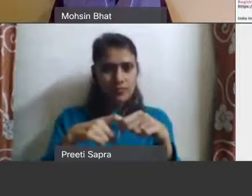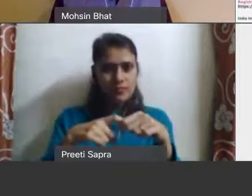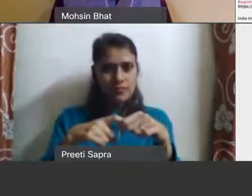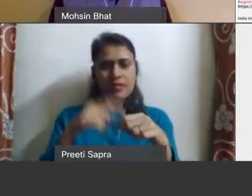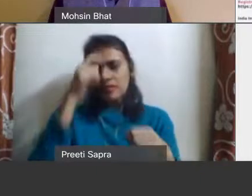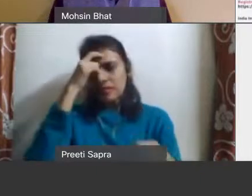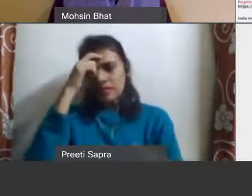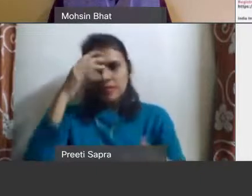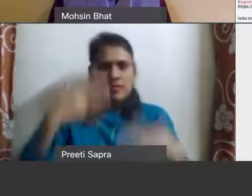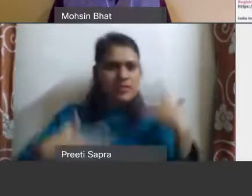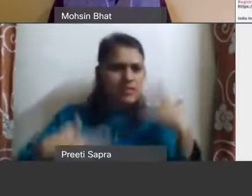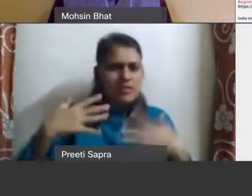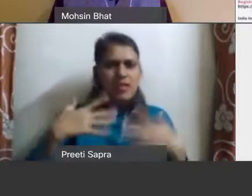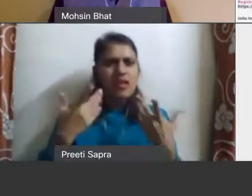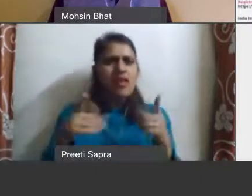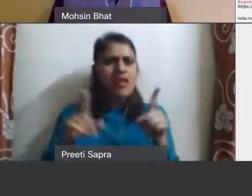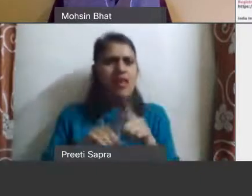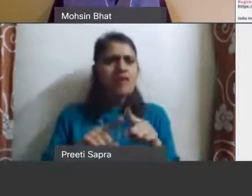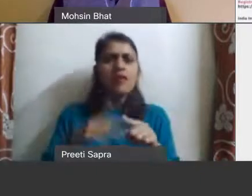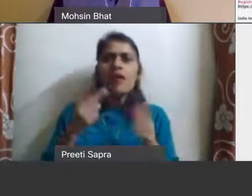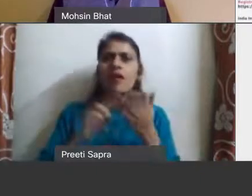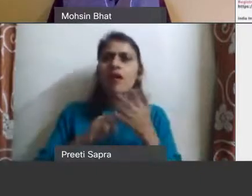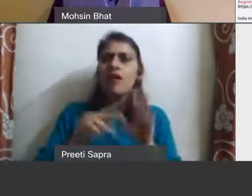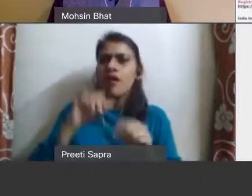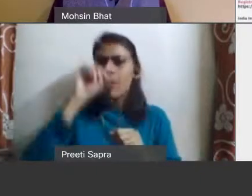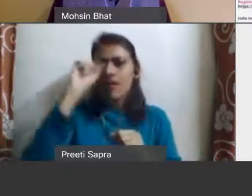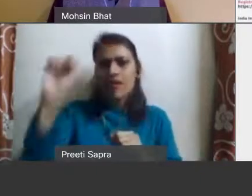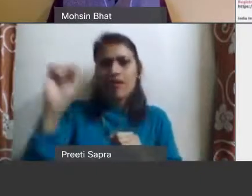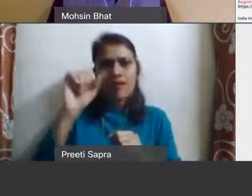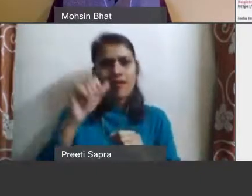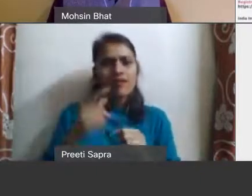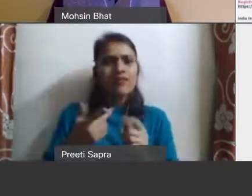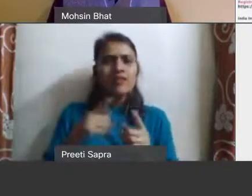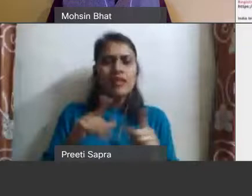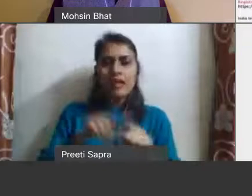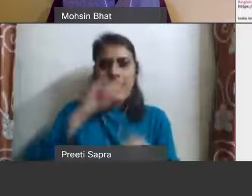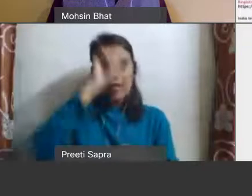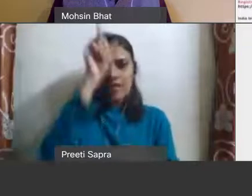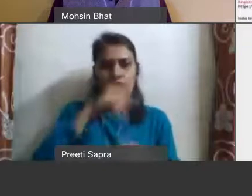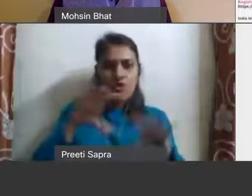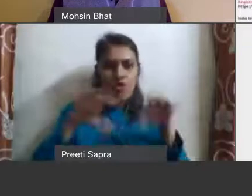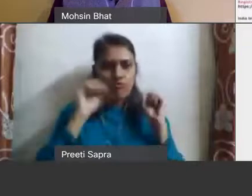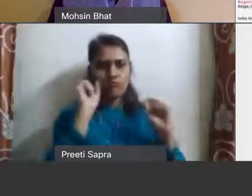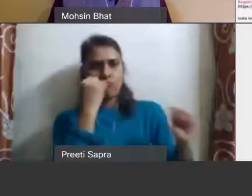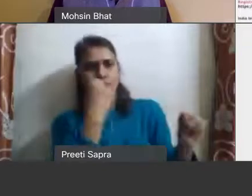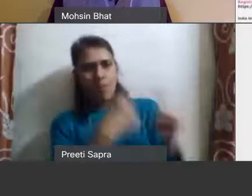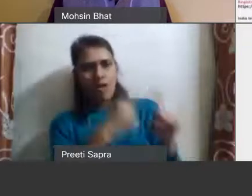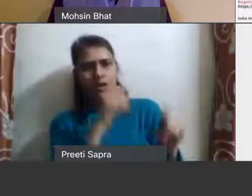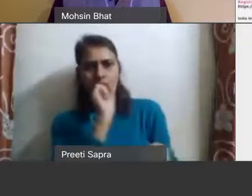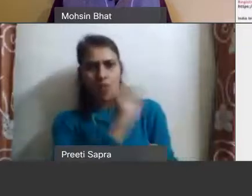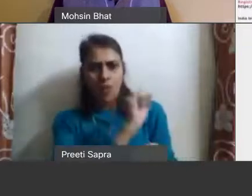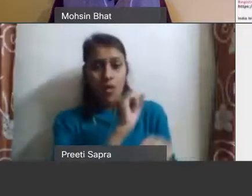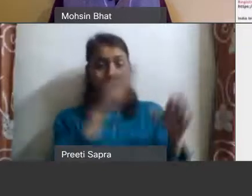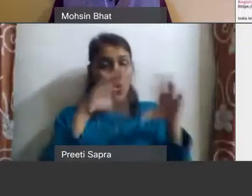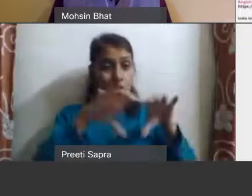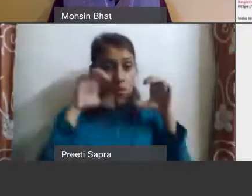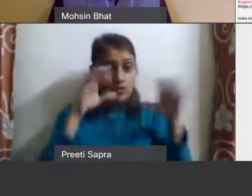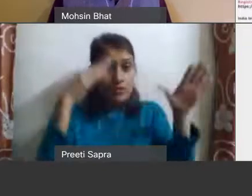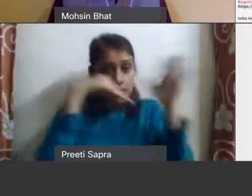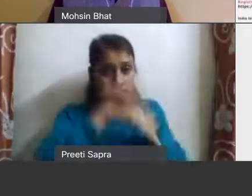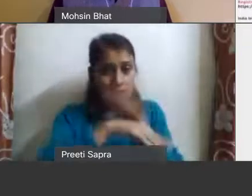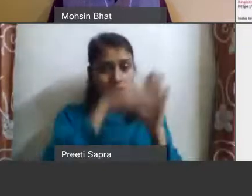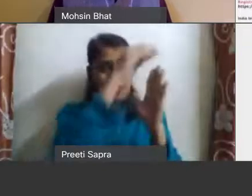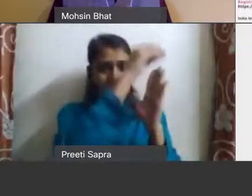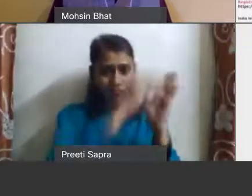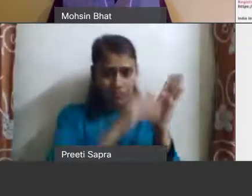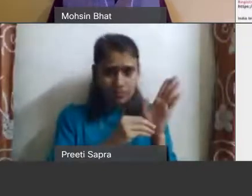troubling concerns, both about the nature of India's constitutional citizenship, but also alienage under the constitution. And by alienage, I